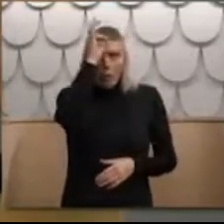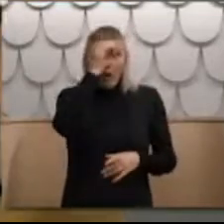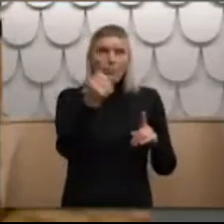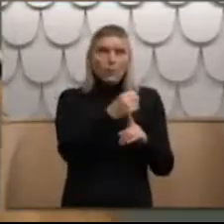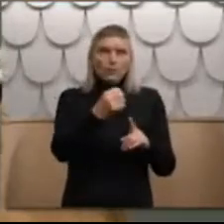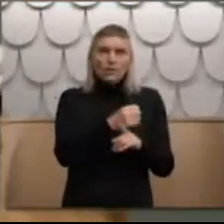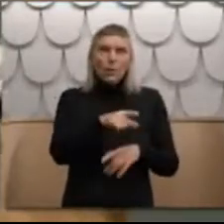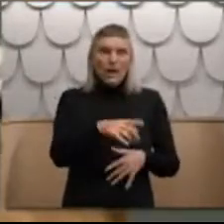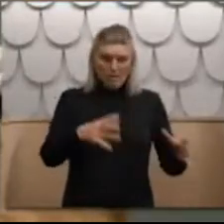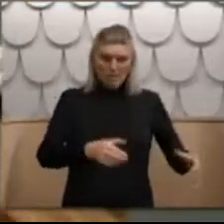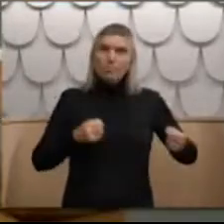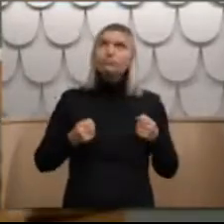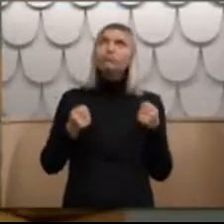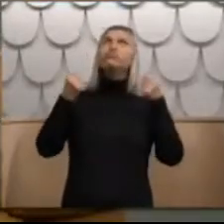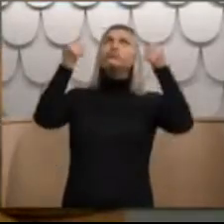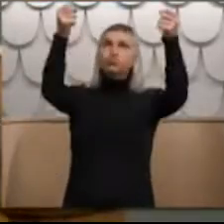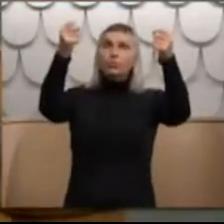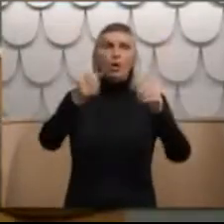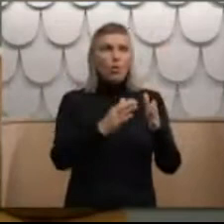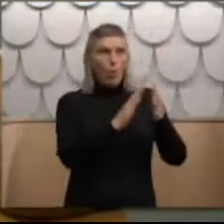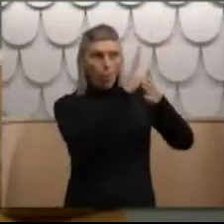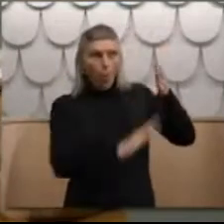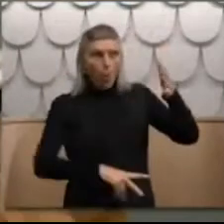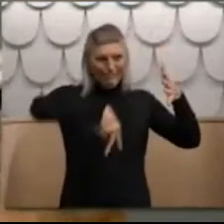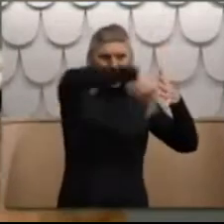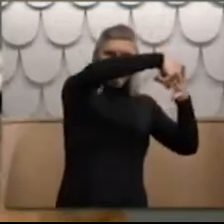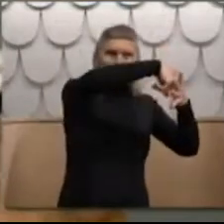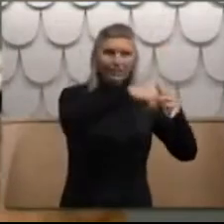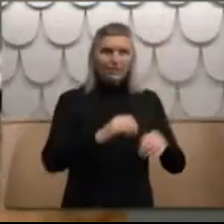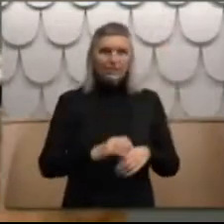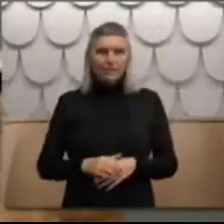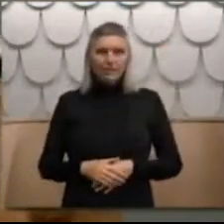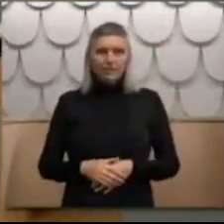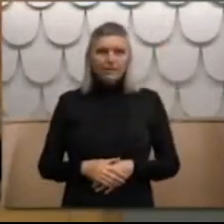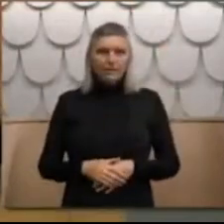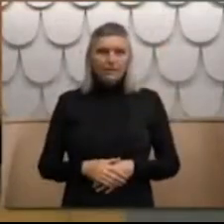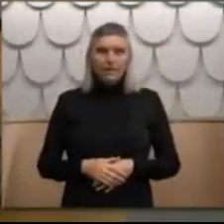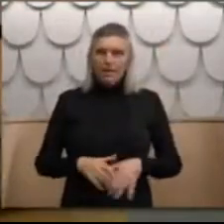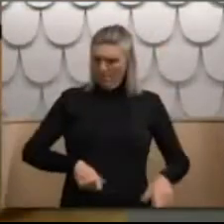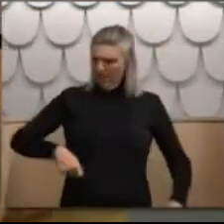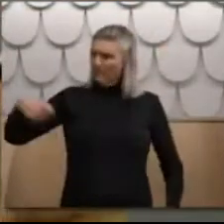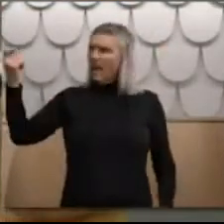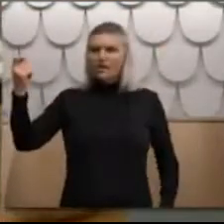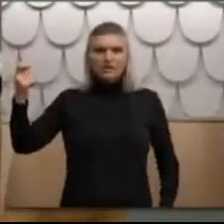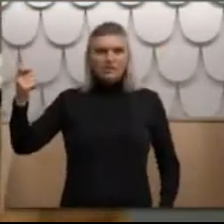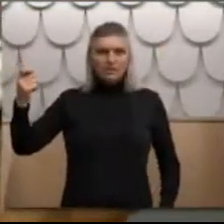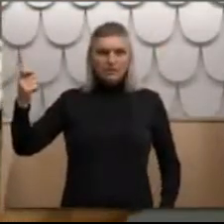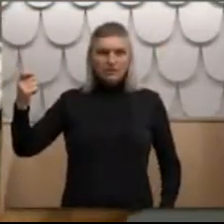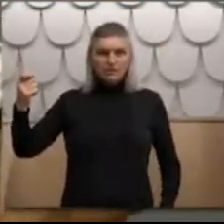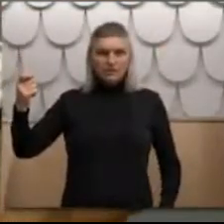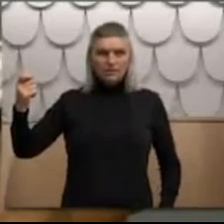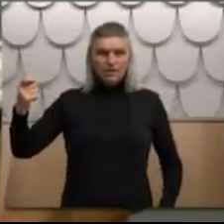wall, and he got his belt undone, and he pulled his pants down, and he dropped me to the floor,